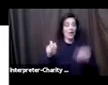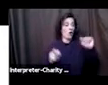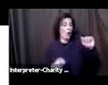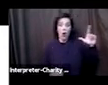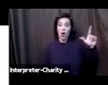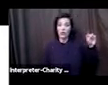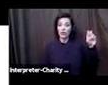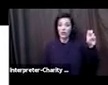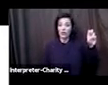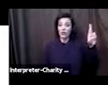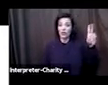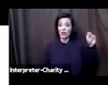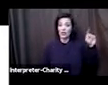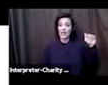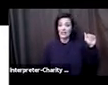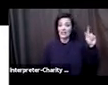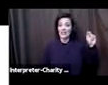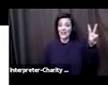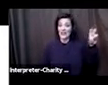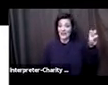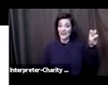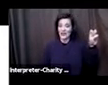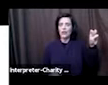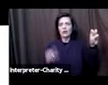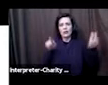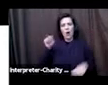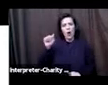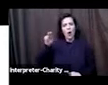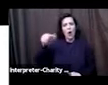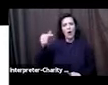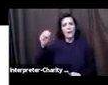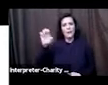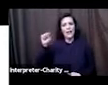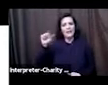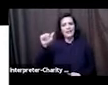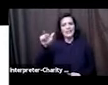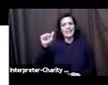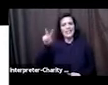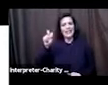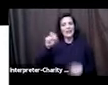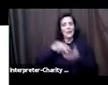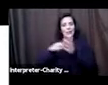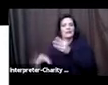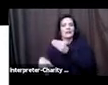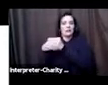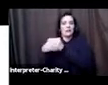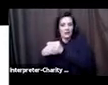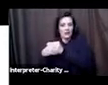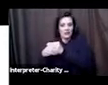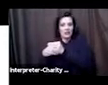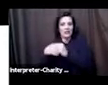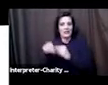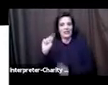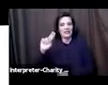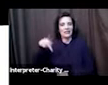when we say that AAC is augmentative, we mean that it's going to be used to supplement or in addition to